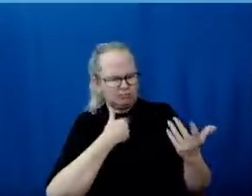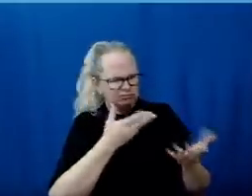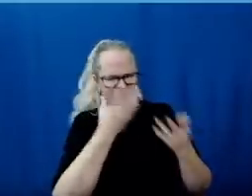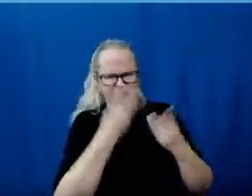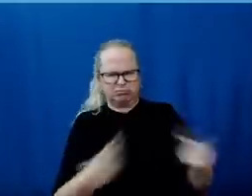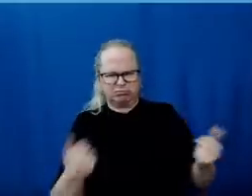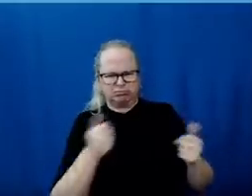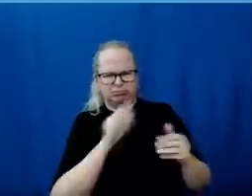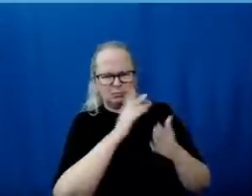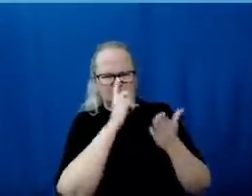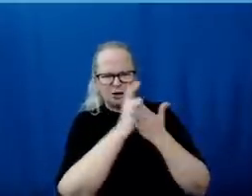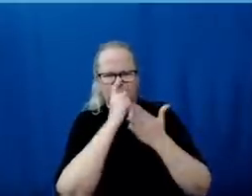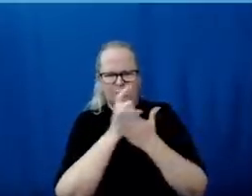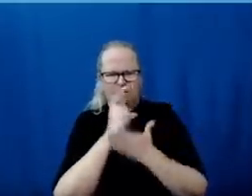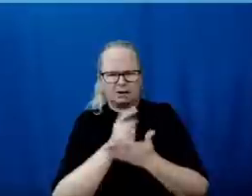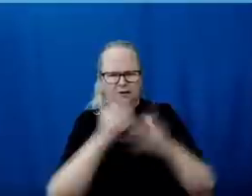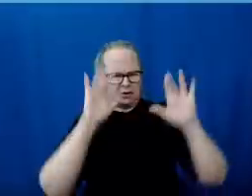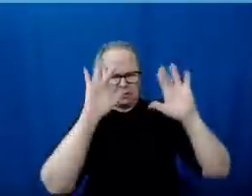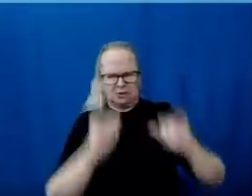my picture would be on there.